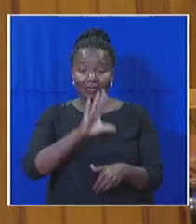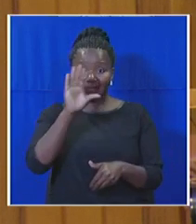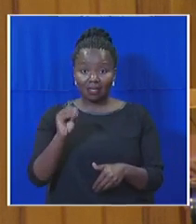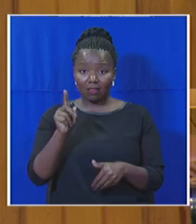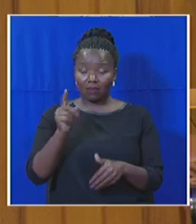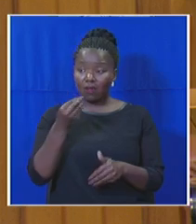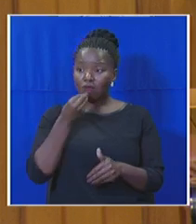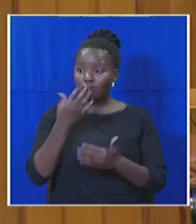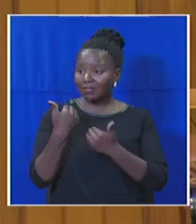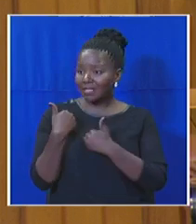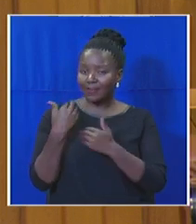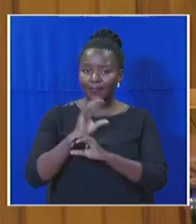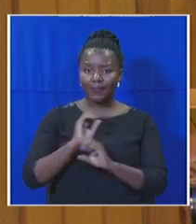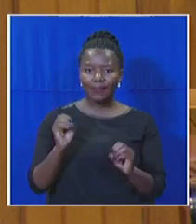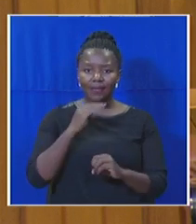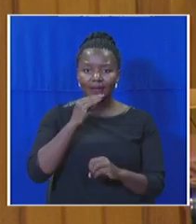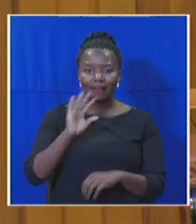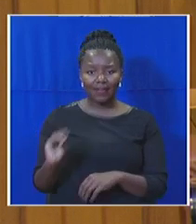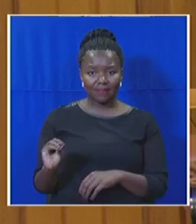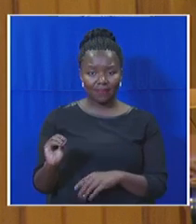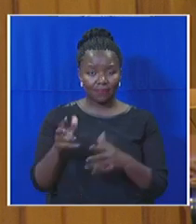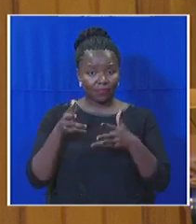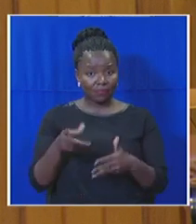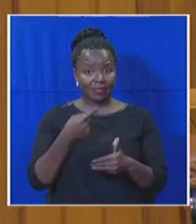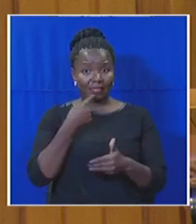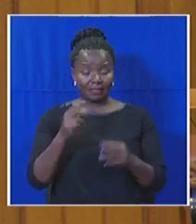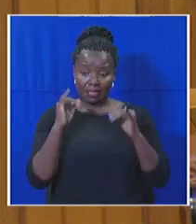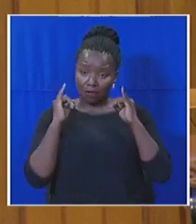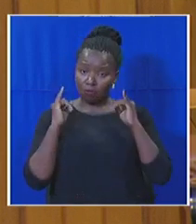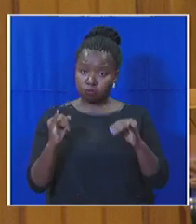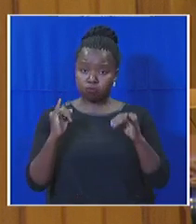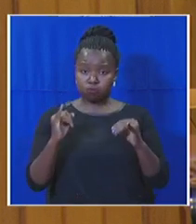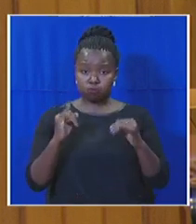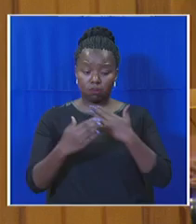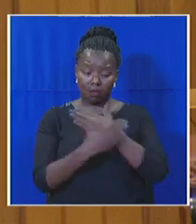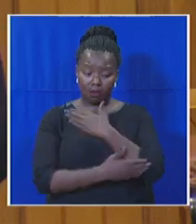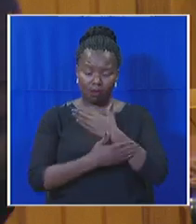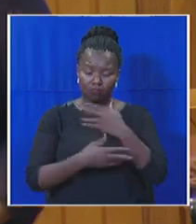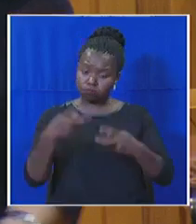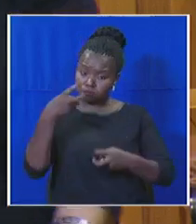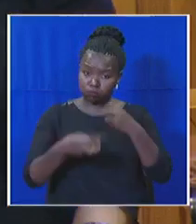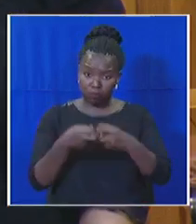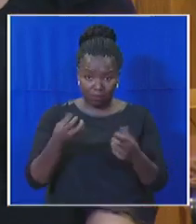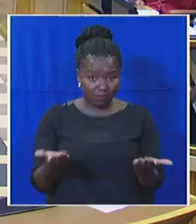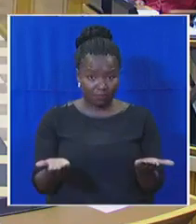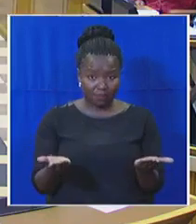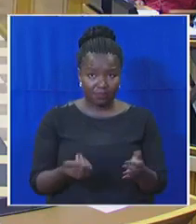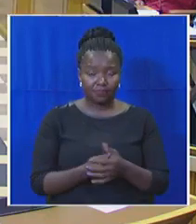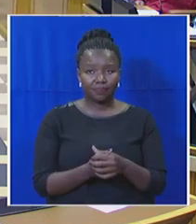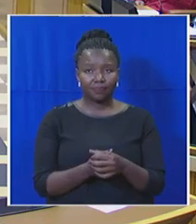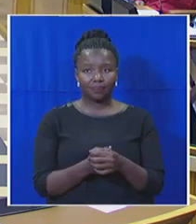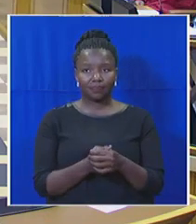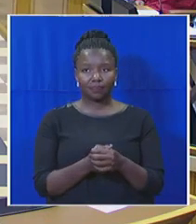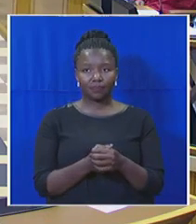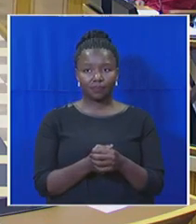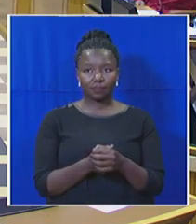security state. Would you agree that we declare this as a national disaster? The Honorable the President.